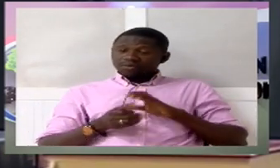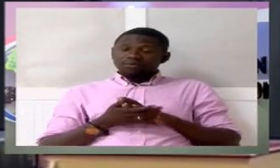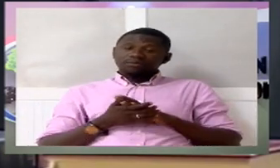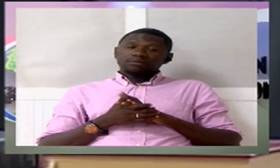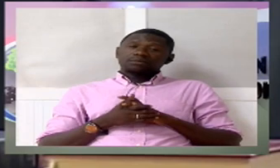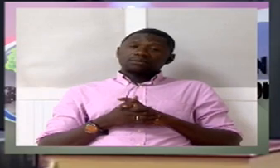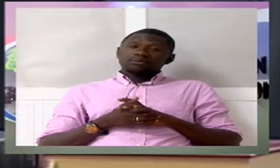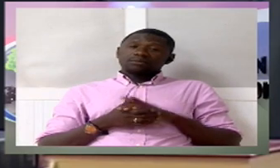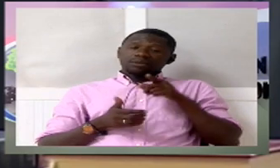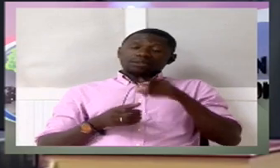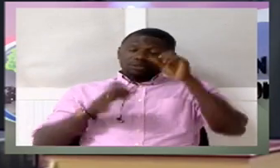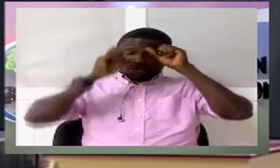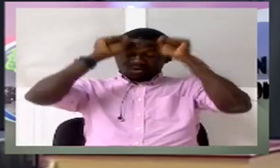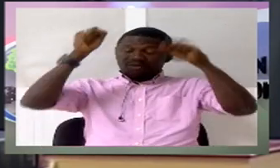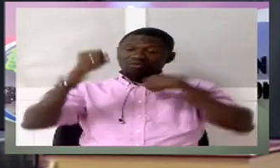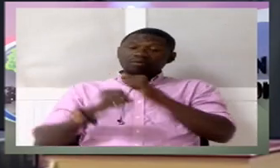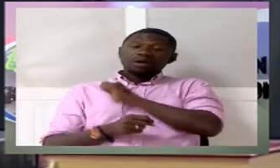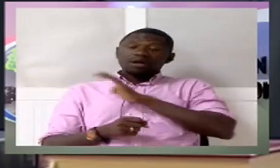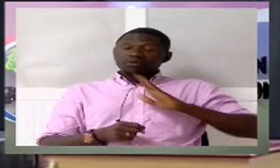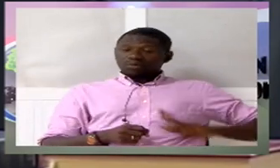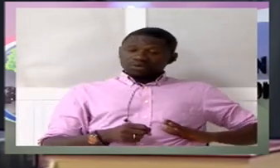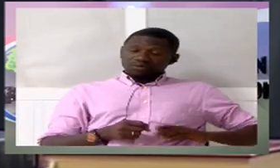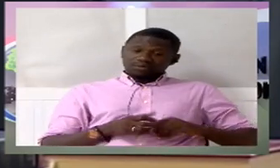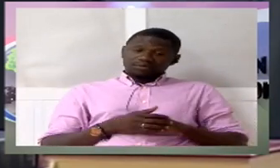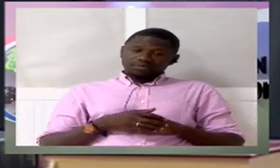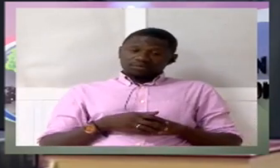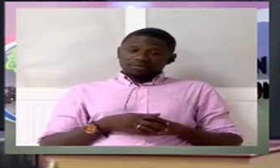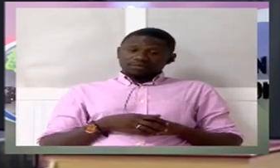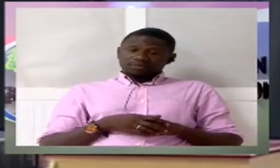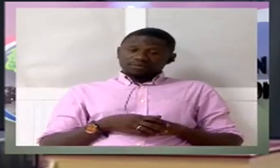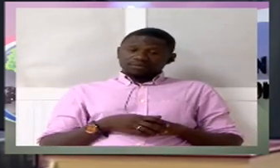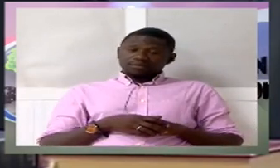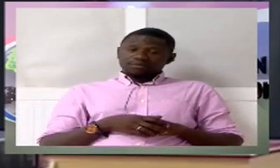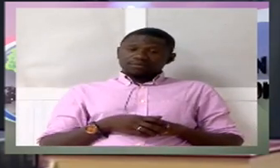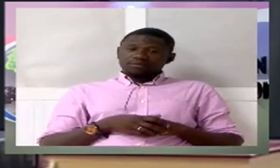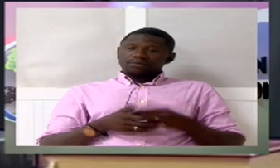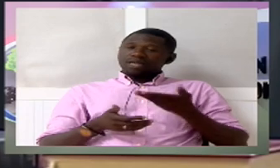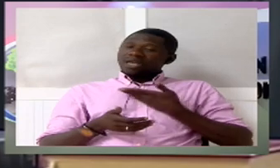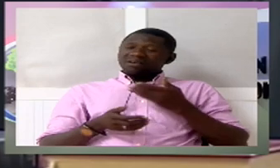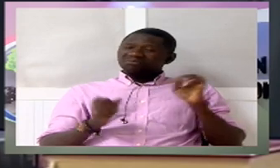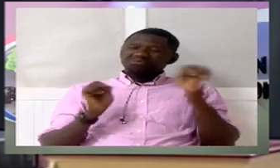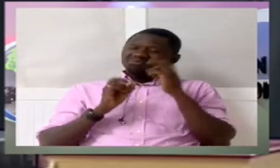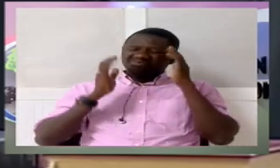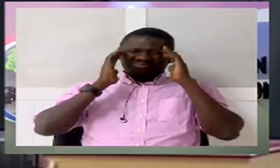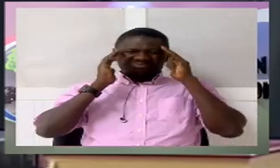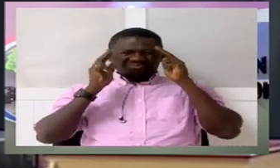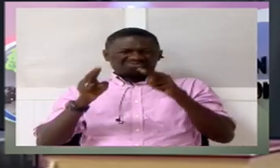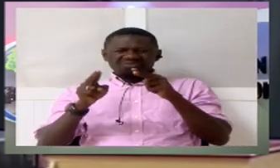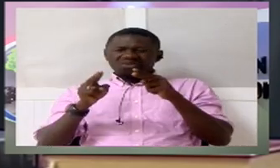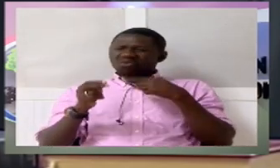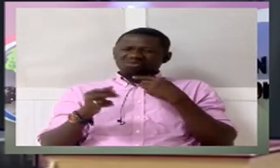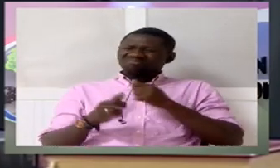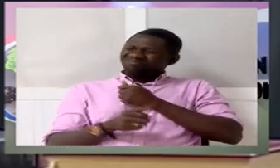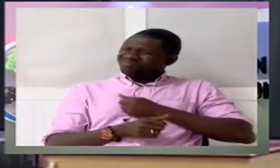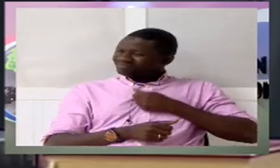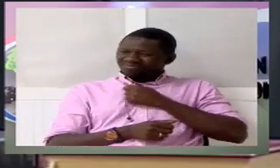government of Adama Barrow ning Adama Barrow la masakunda have no regard or empathy e man